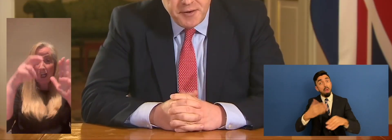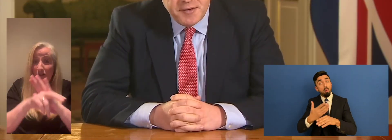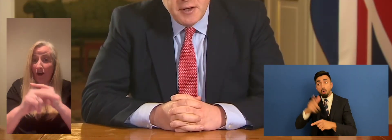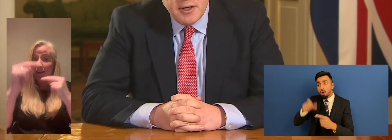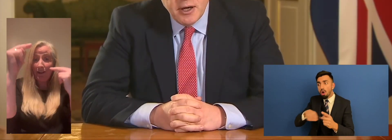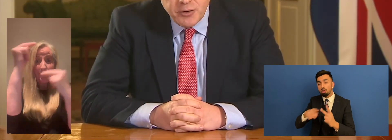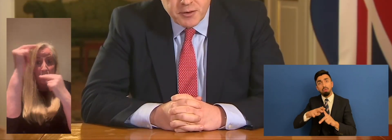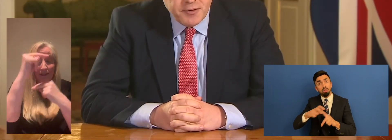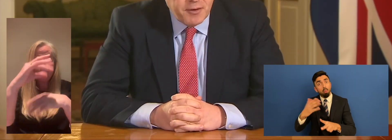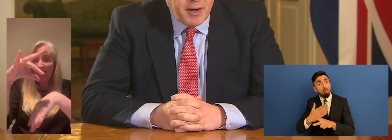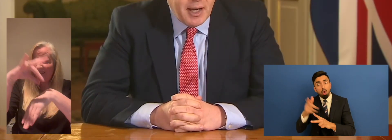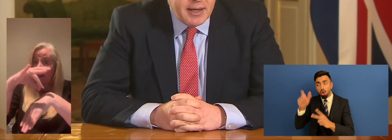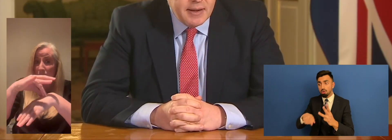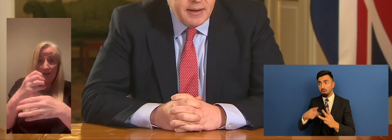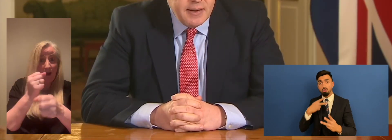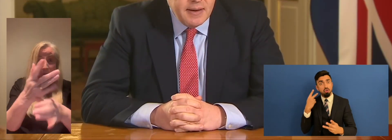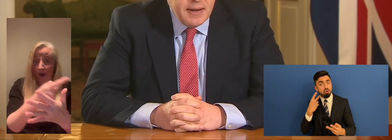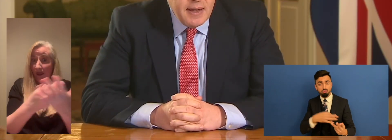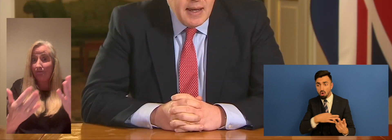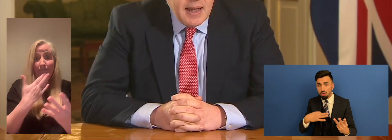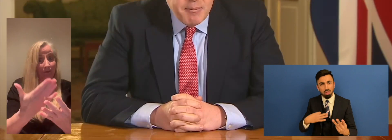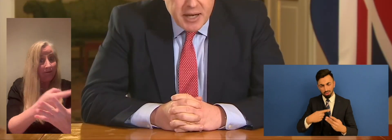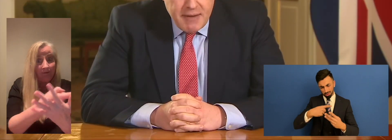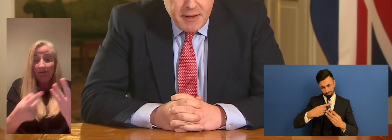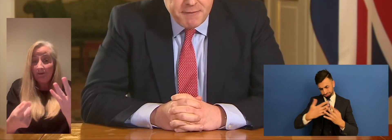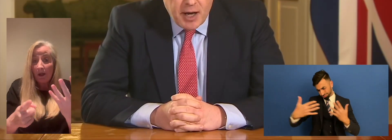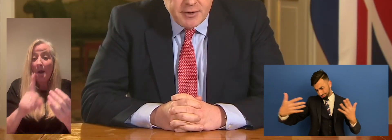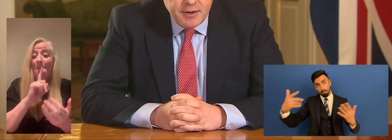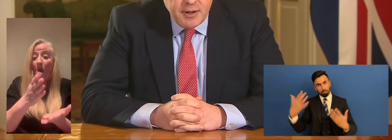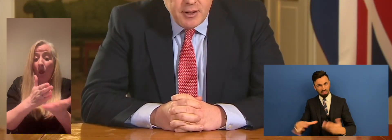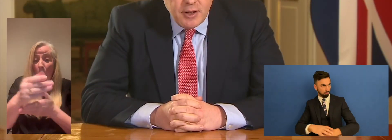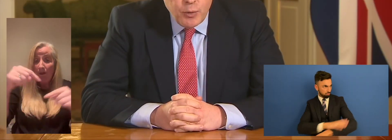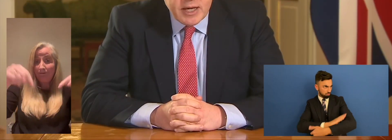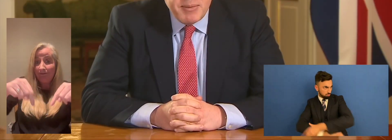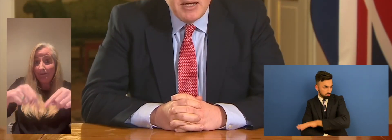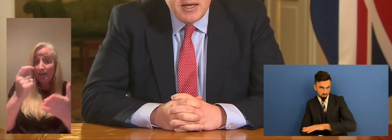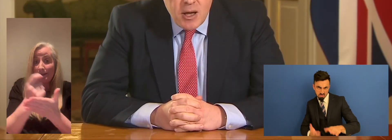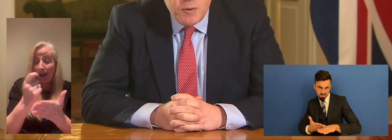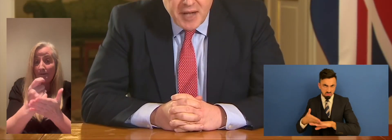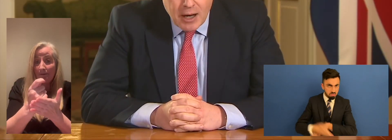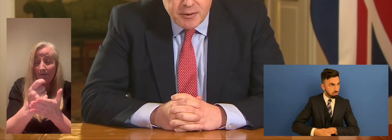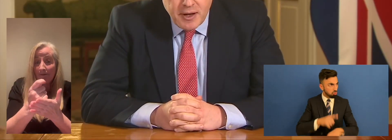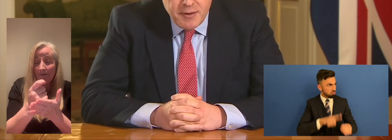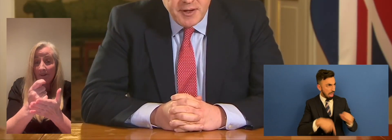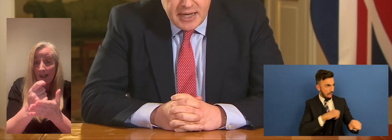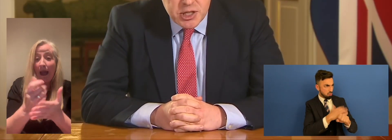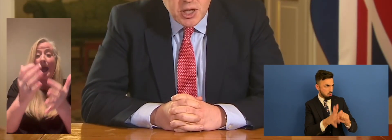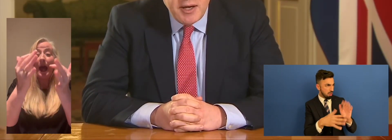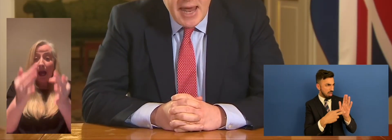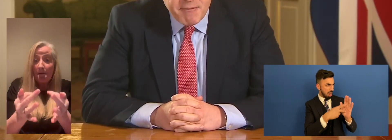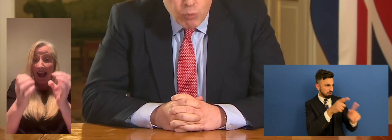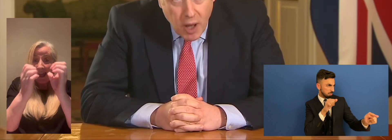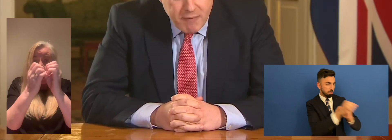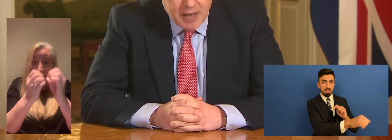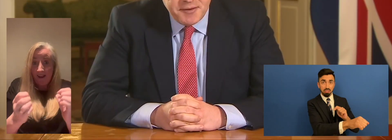the nurses and doctors on the front line. But in this fight, we can be in no doubt that each